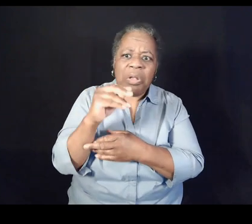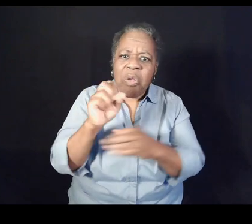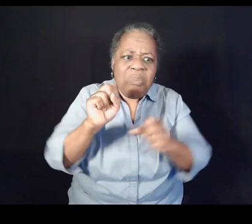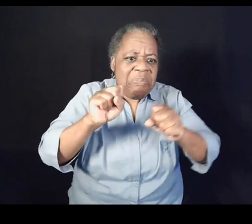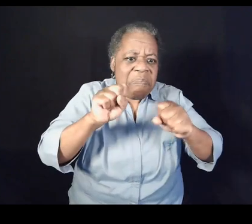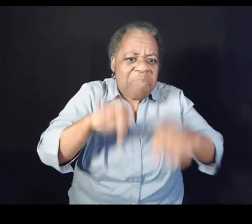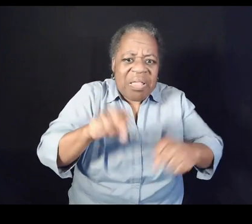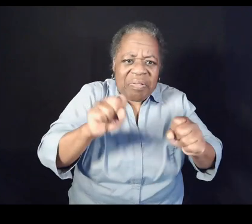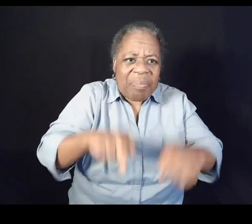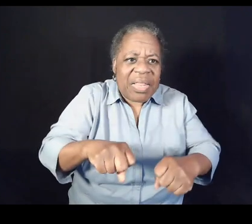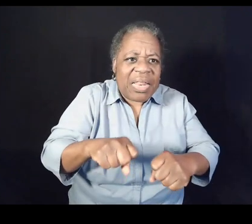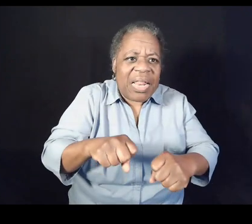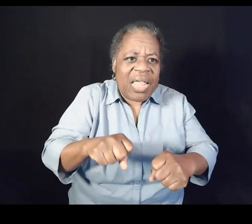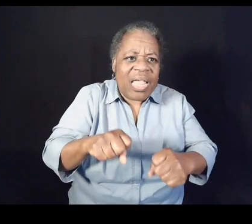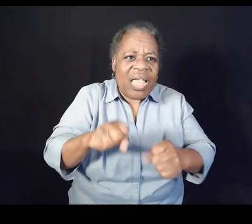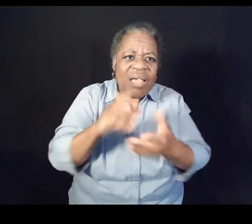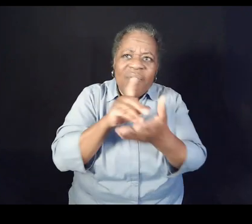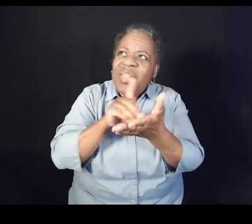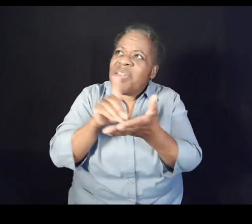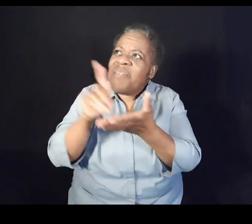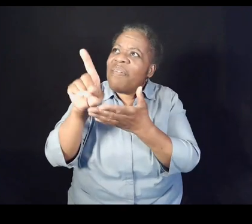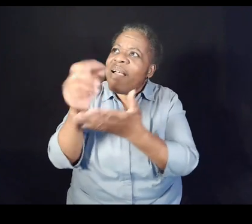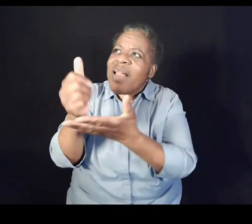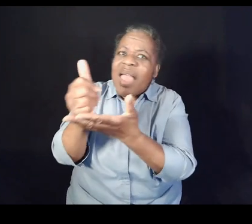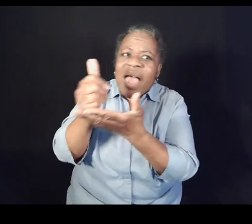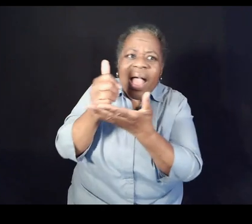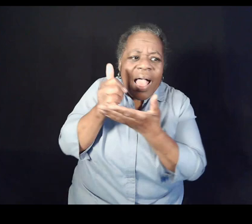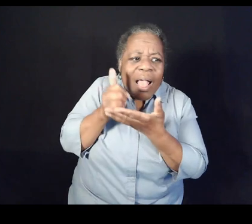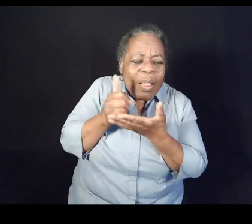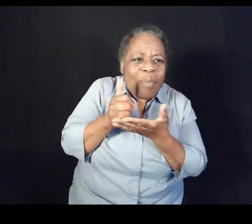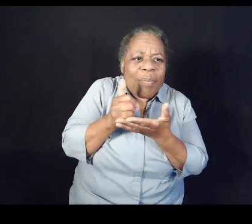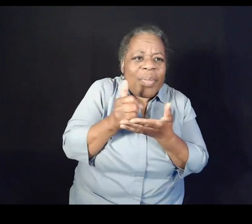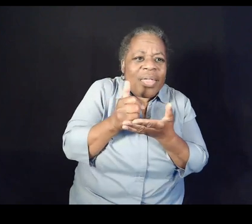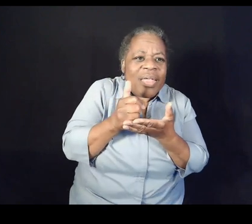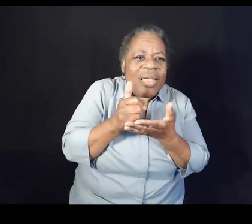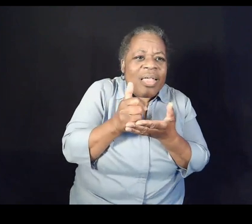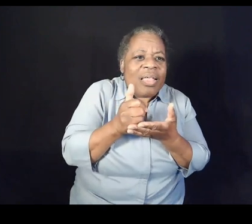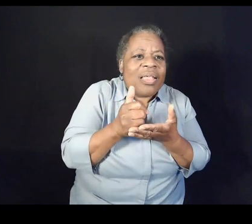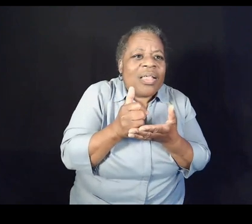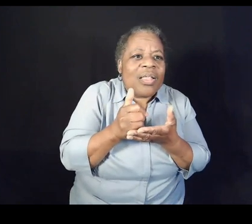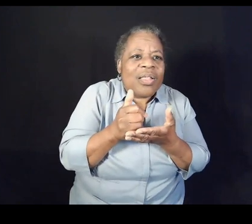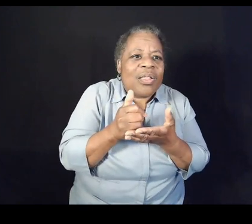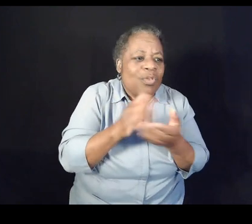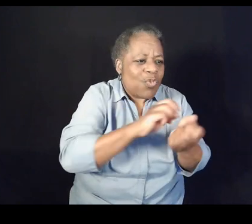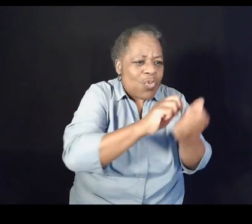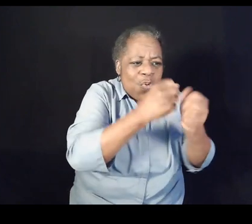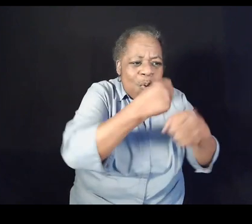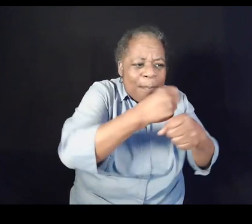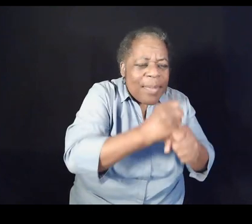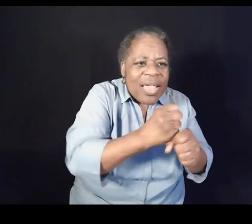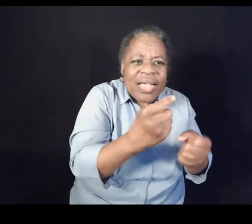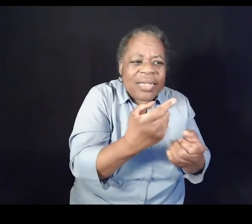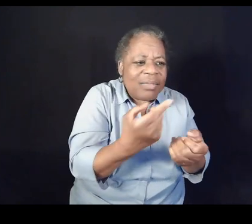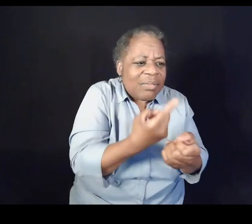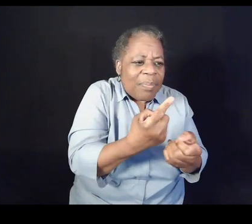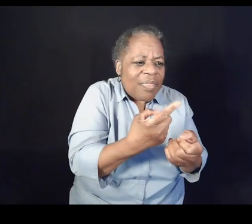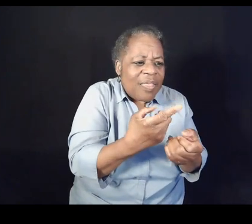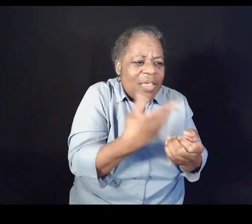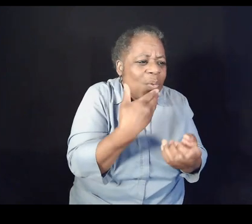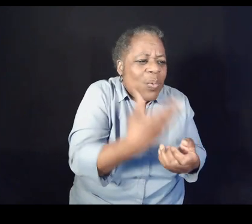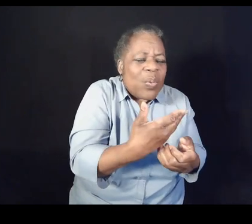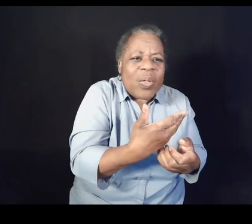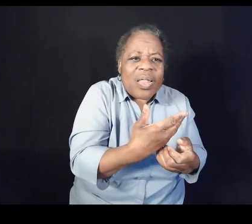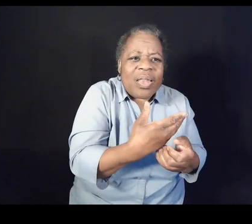of divine intervention to relieve that suffering or to bring something good out of it. If there's no God, there's no hope